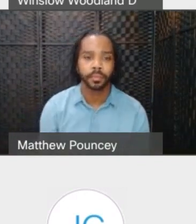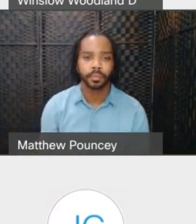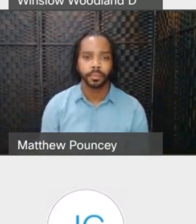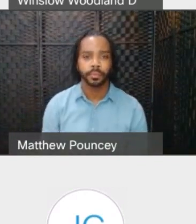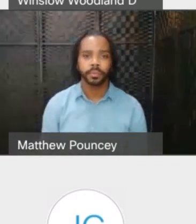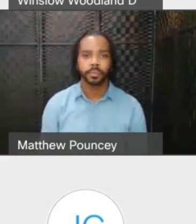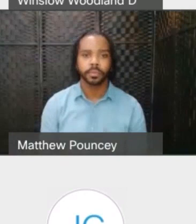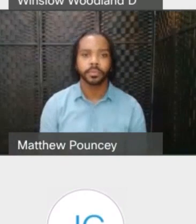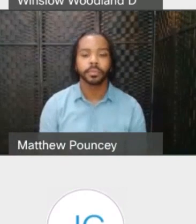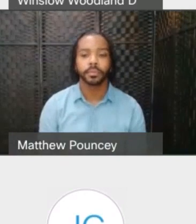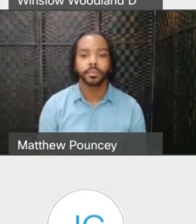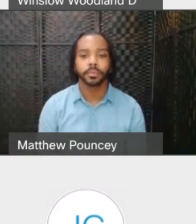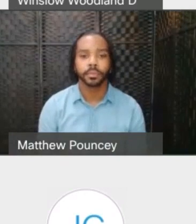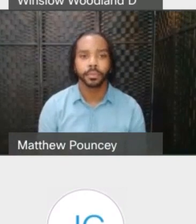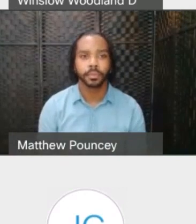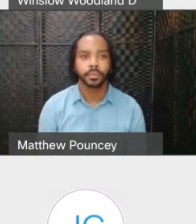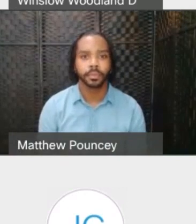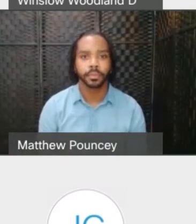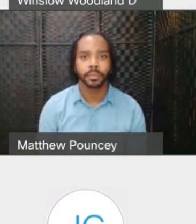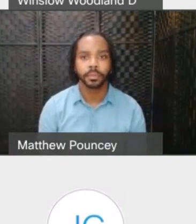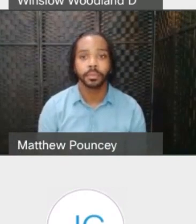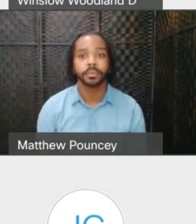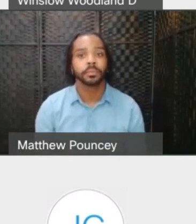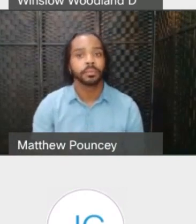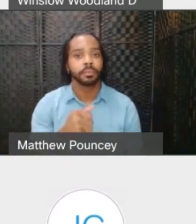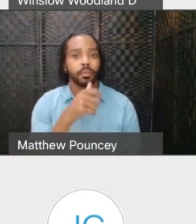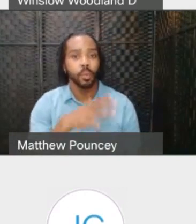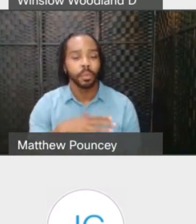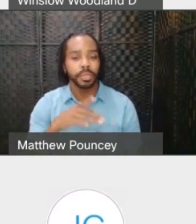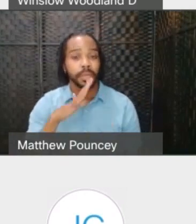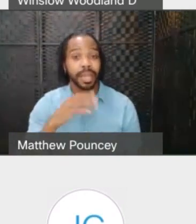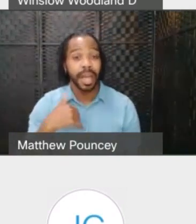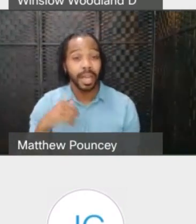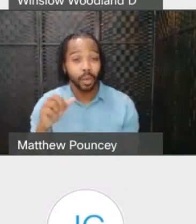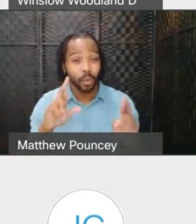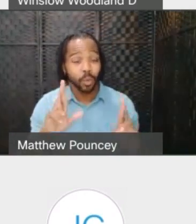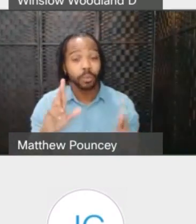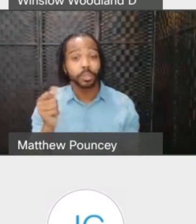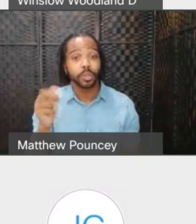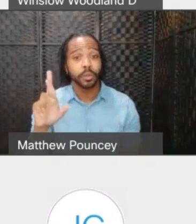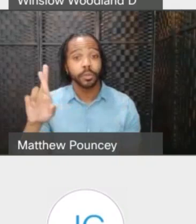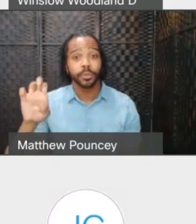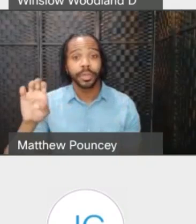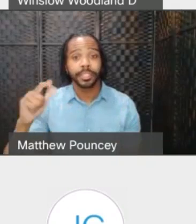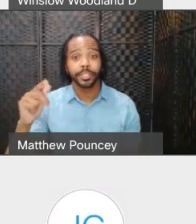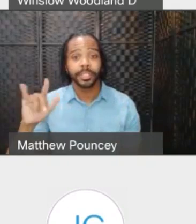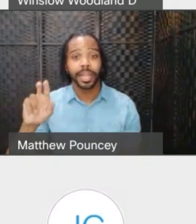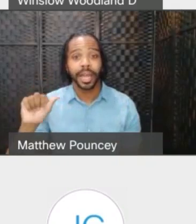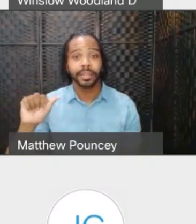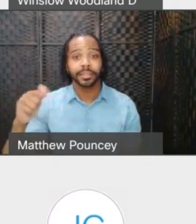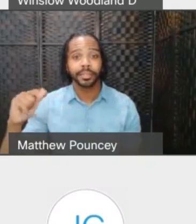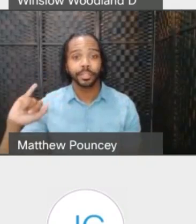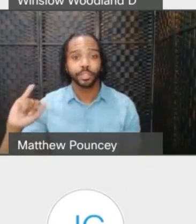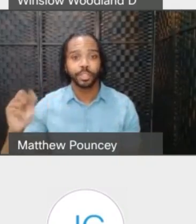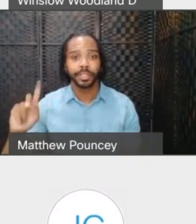I also hope Dr. Bonita Jenkins may be on. If she is, we can